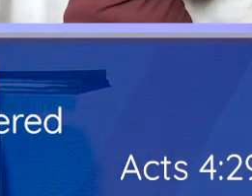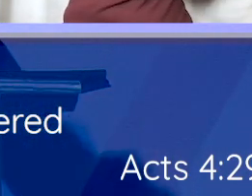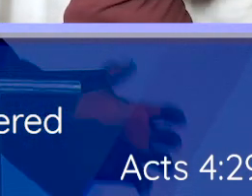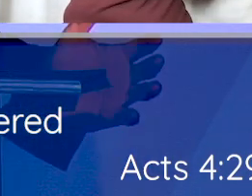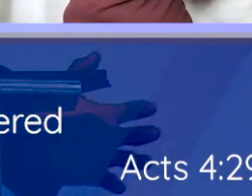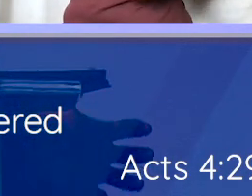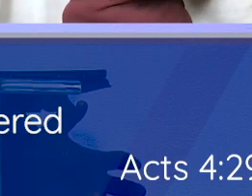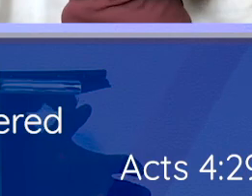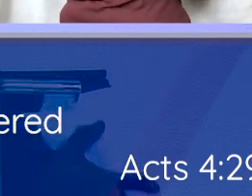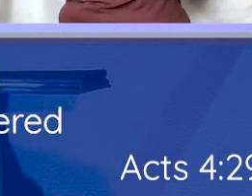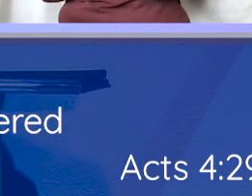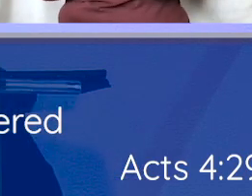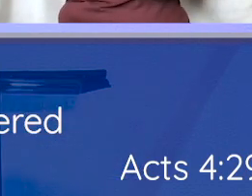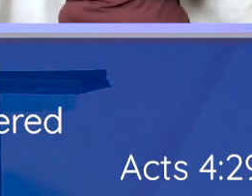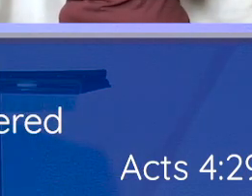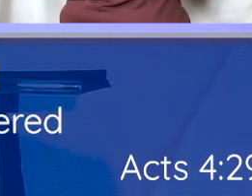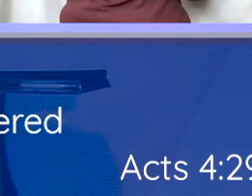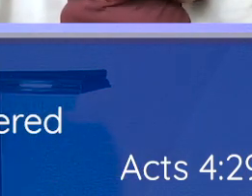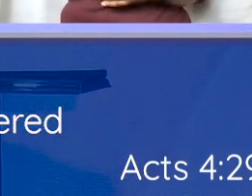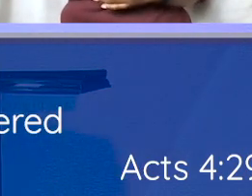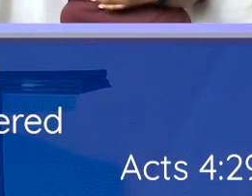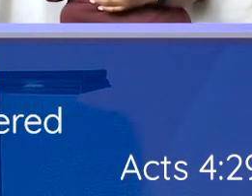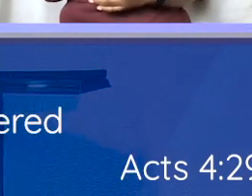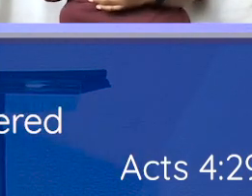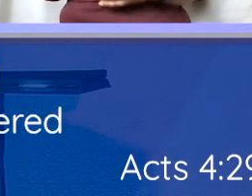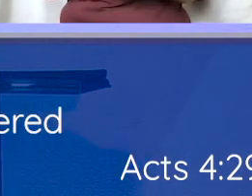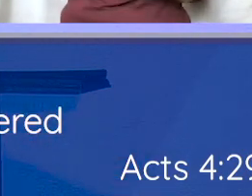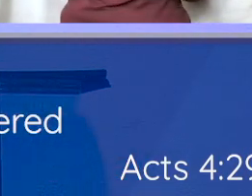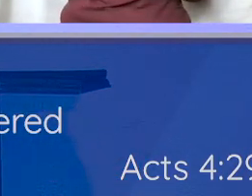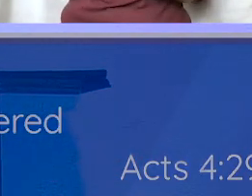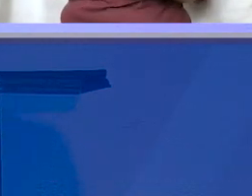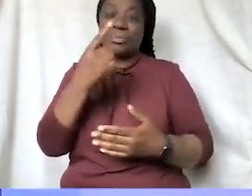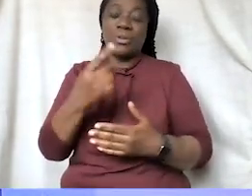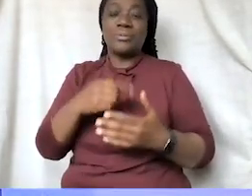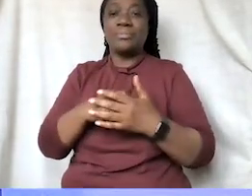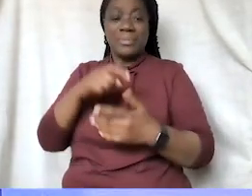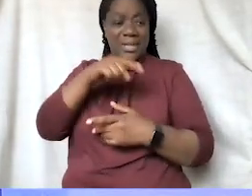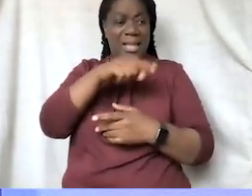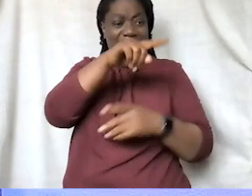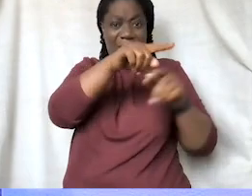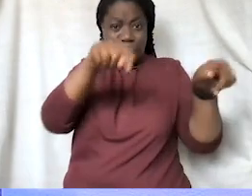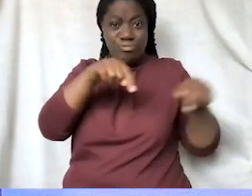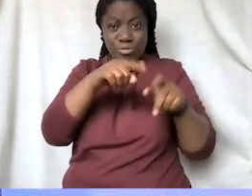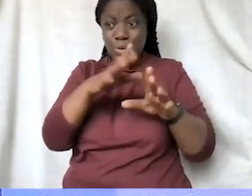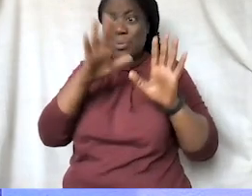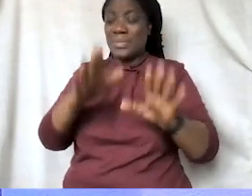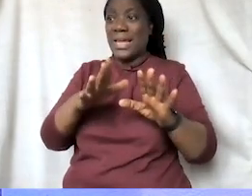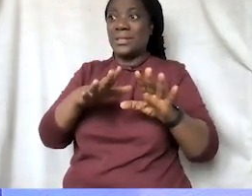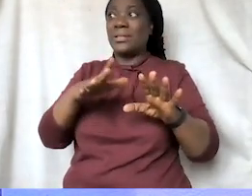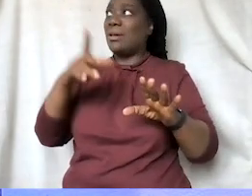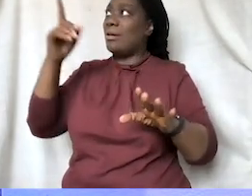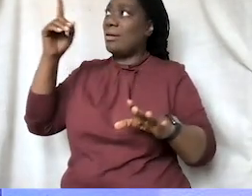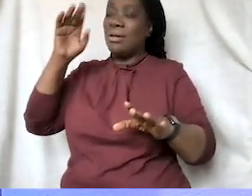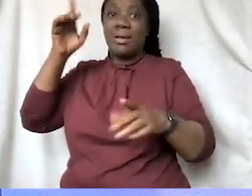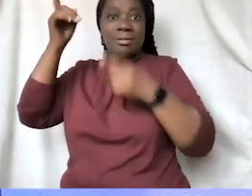Acts chapter 4, verse 31, the place where they were was shaken. Are you listening to me? I'm saying that